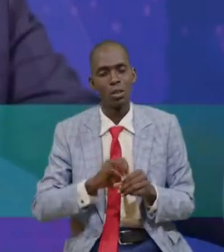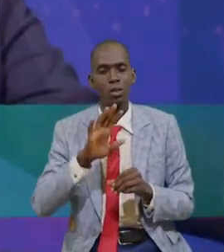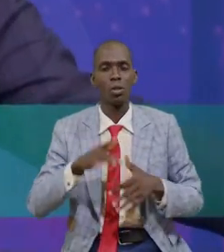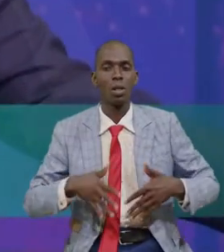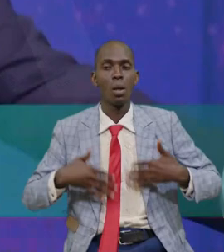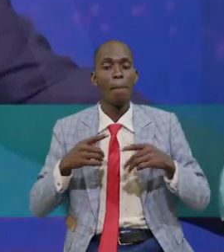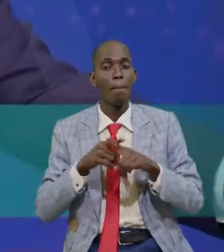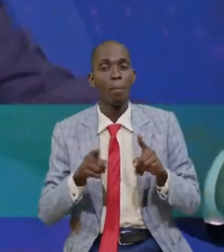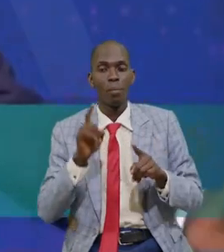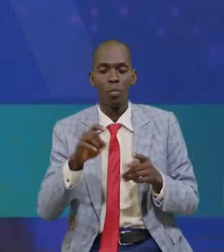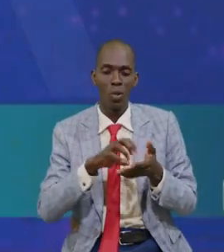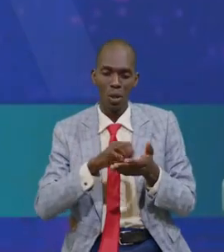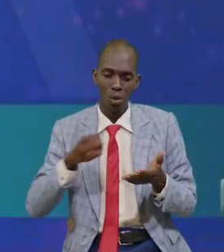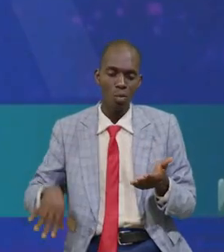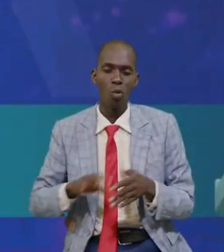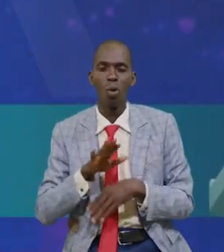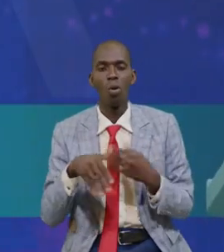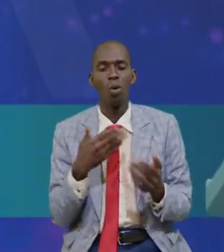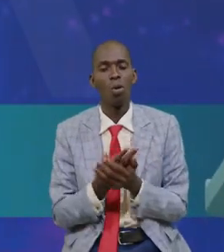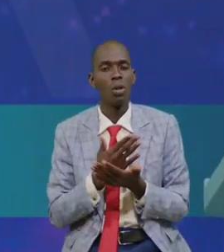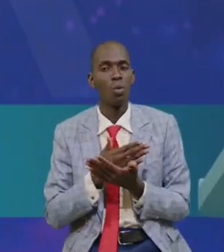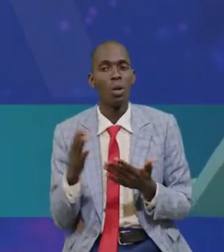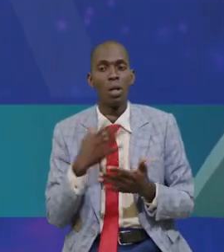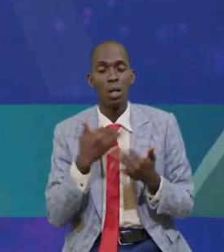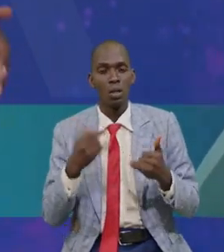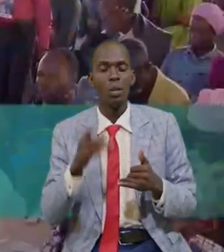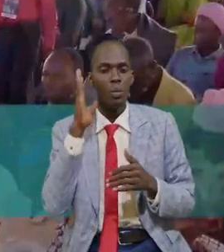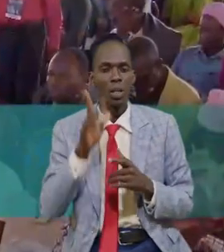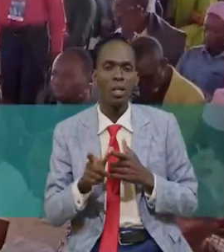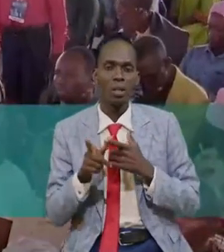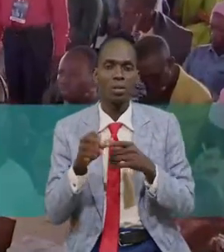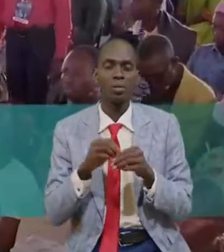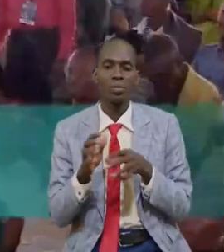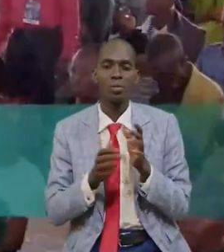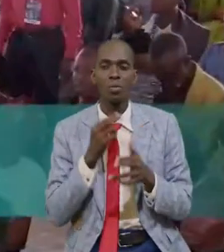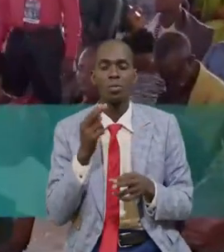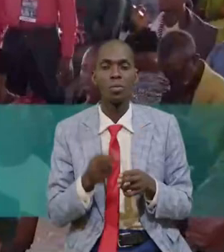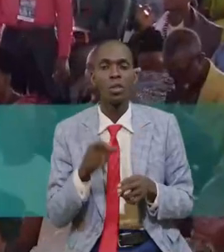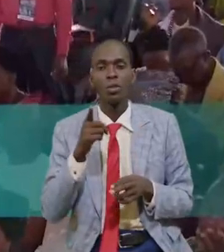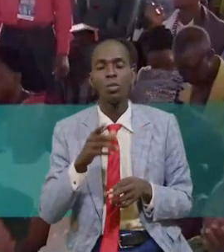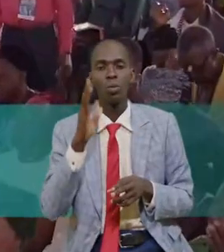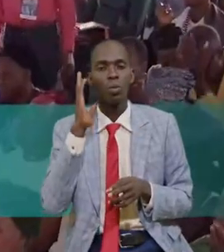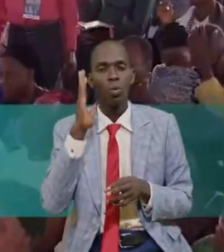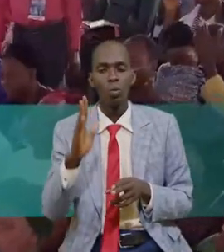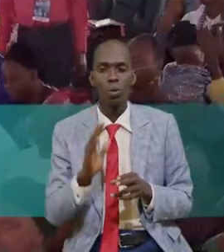you take them away, and now you will run. You will cross